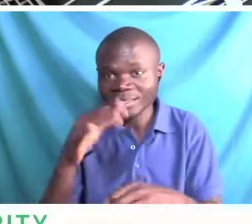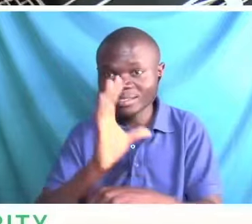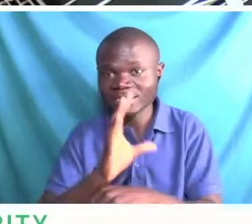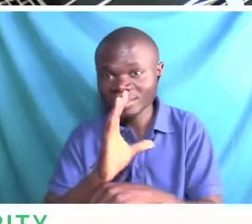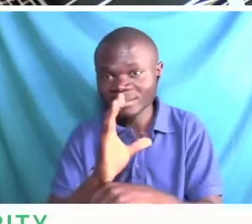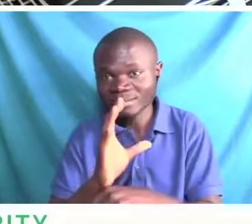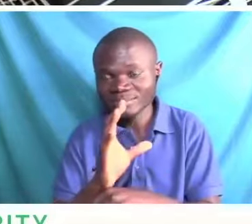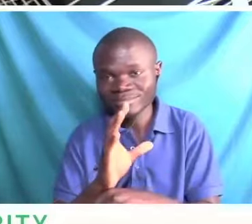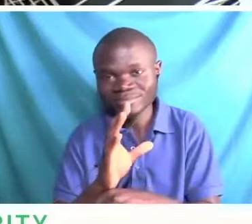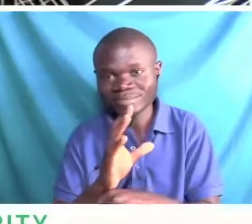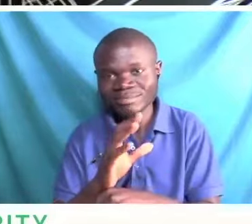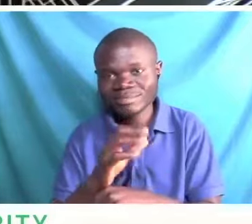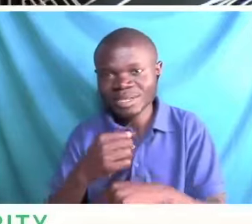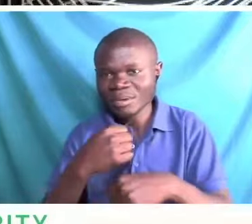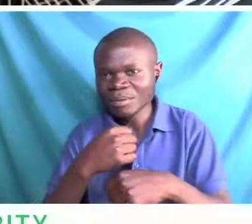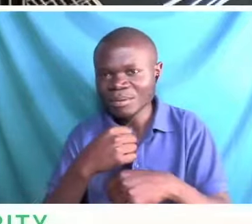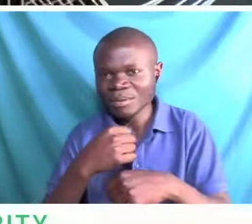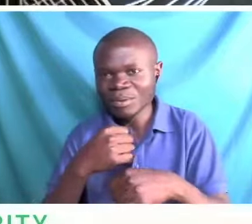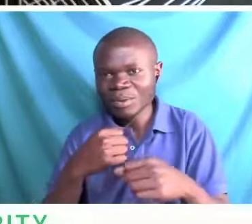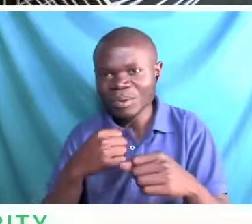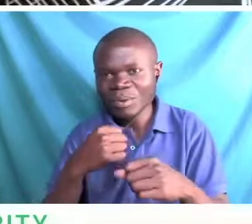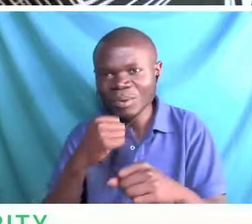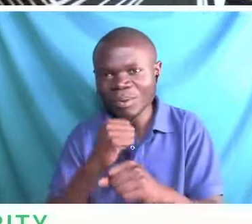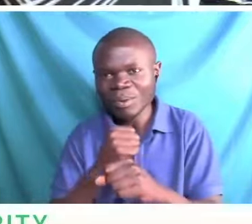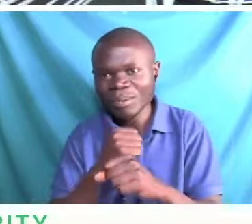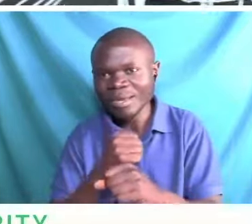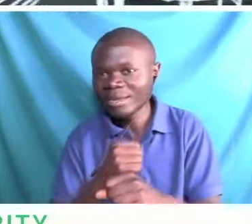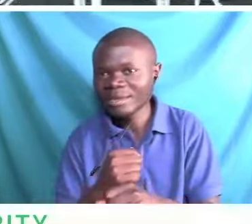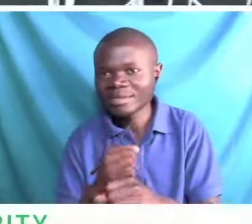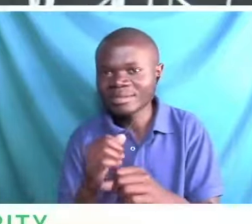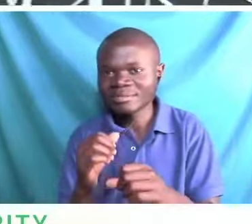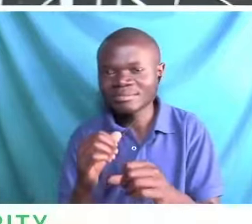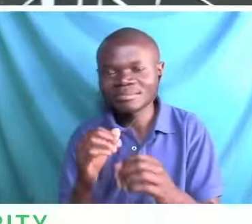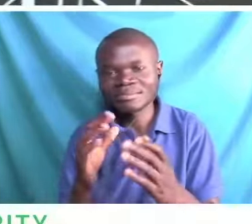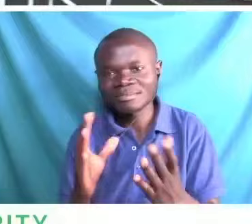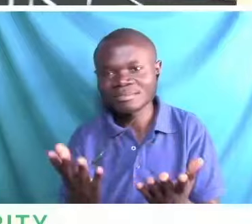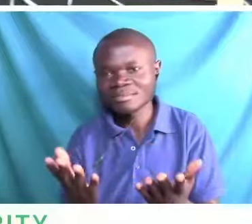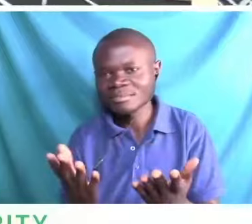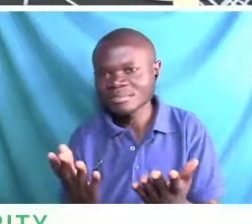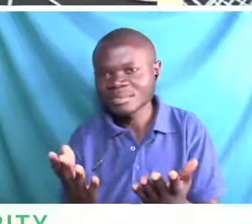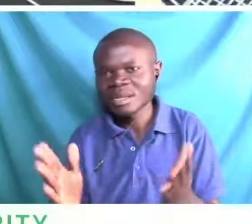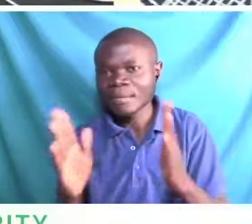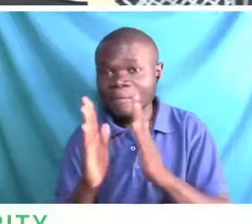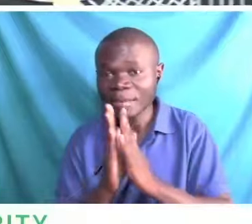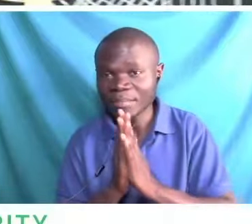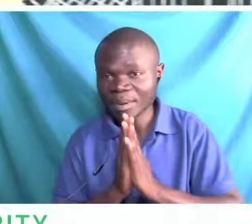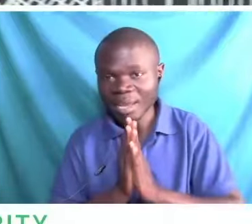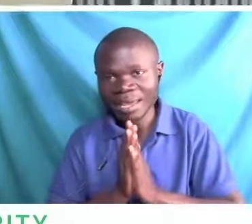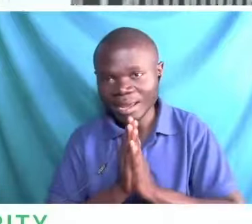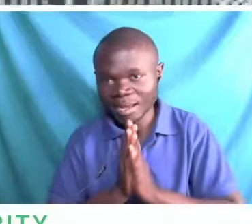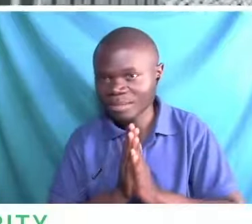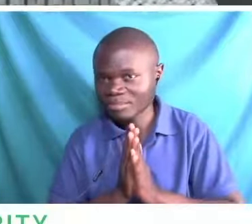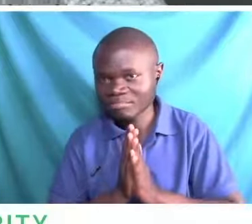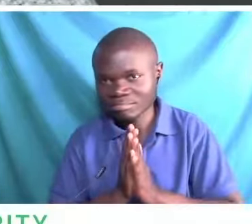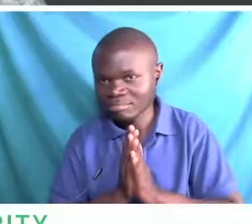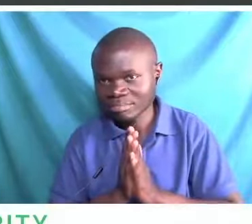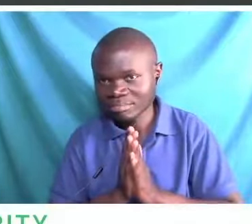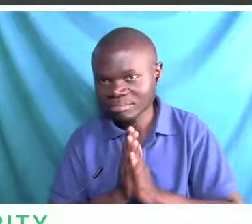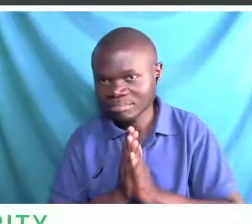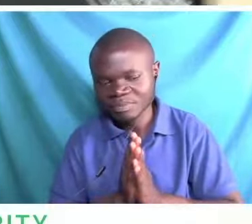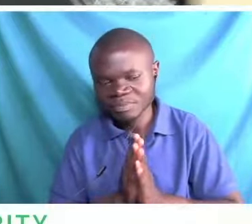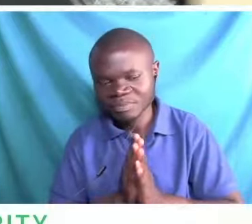because of these viruses that we entertain. My prayer. prayer is that we shall not entertain these